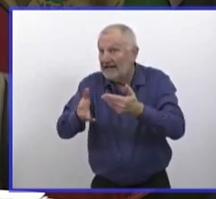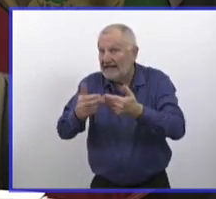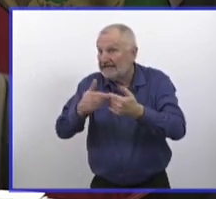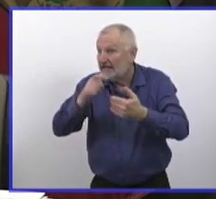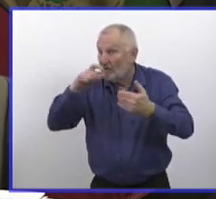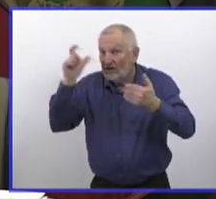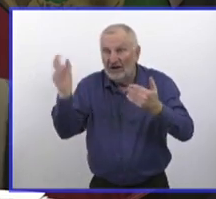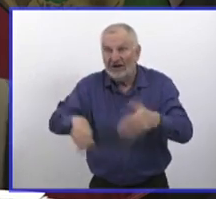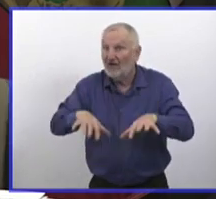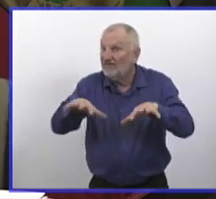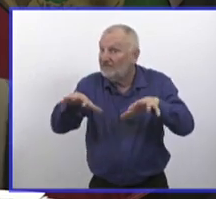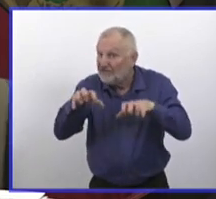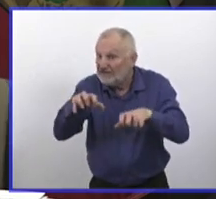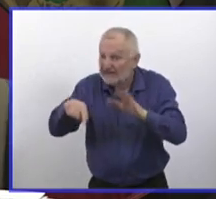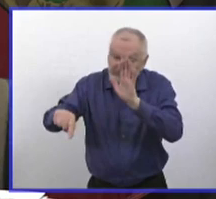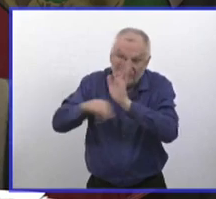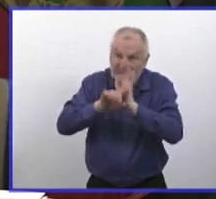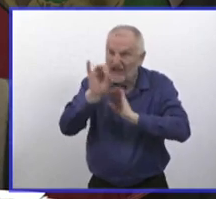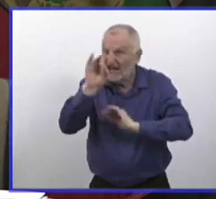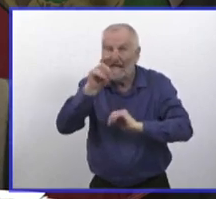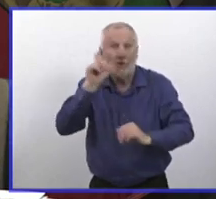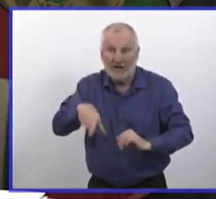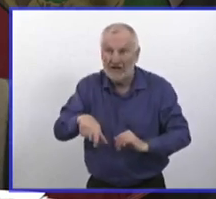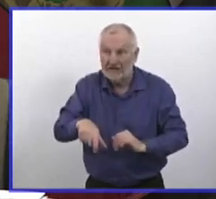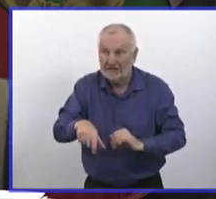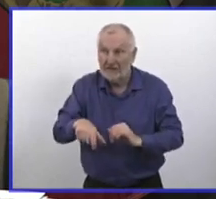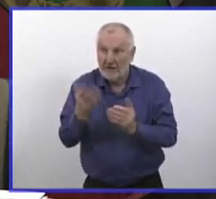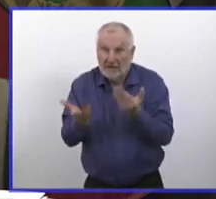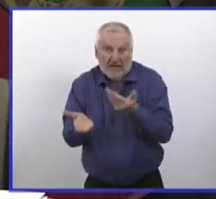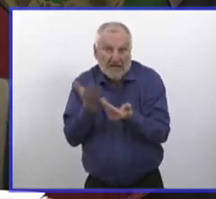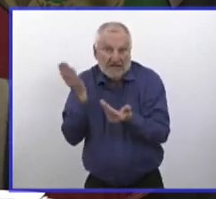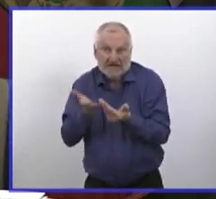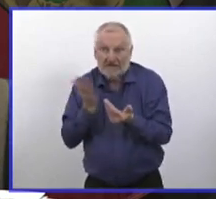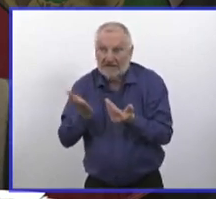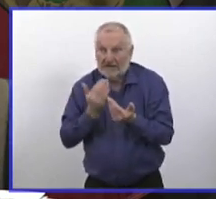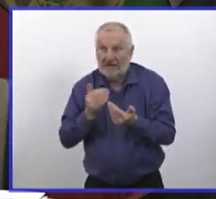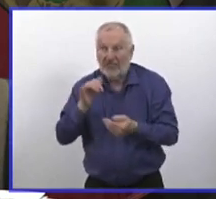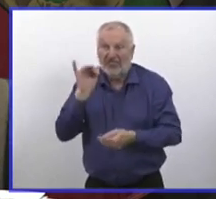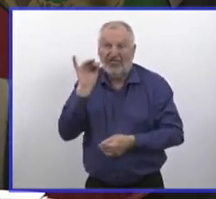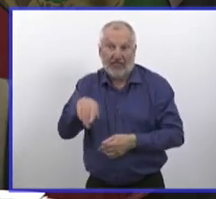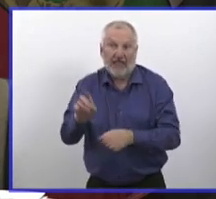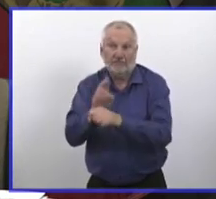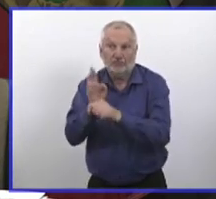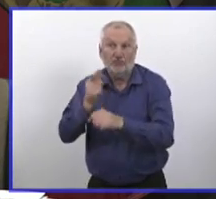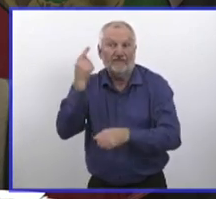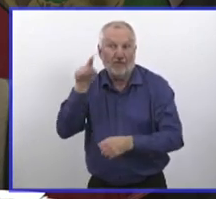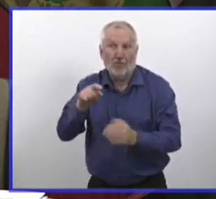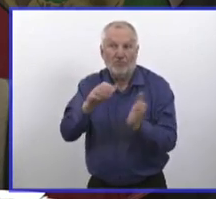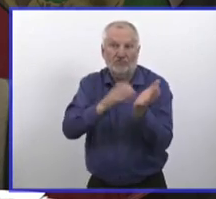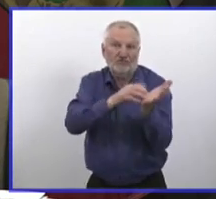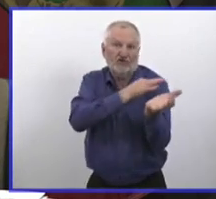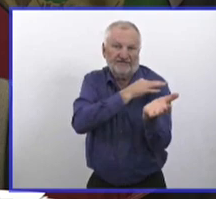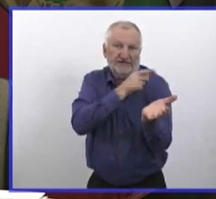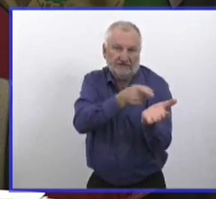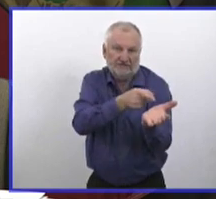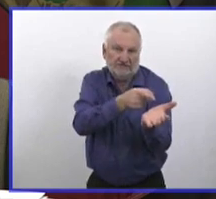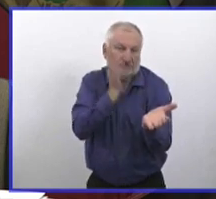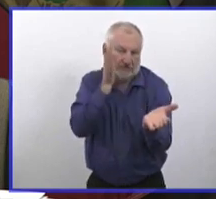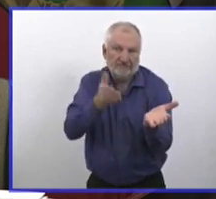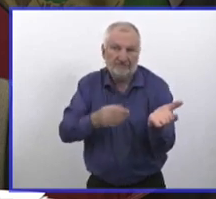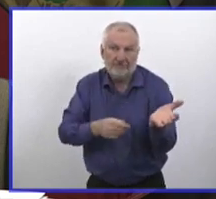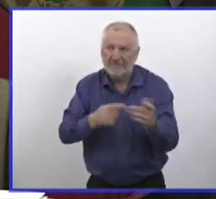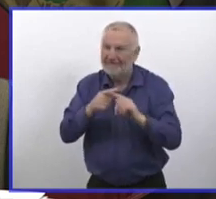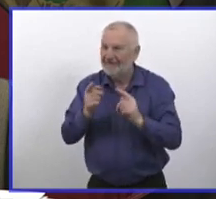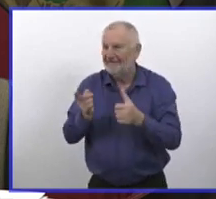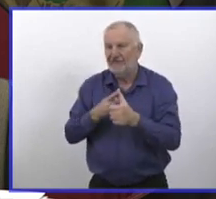well. So the hard timeline is we'll have to wait to see when the federal government confirms it. But we